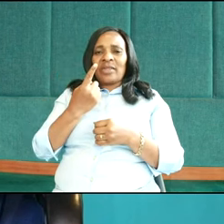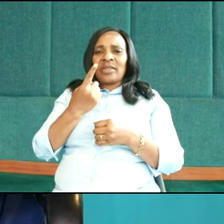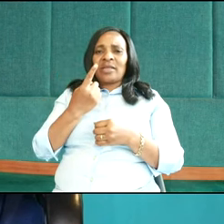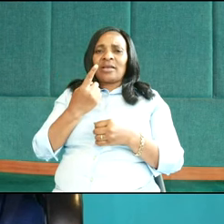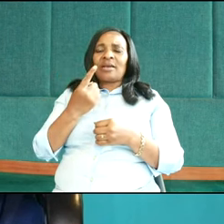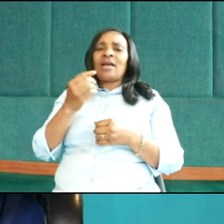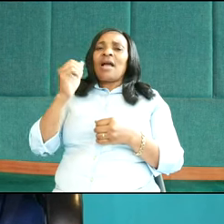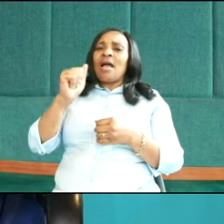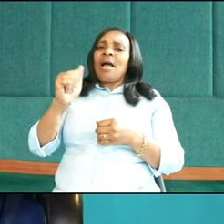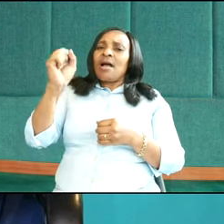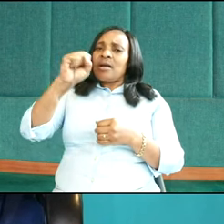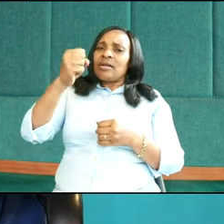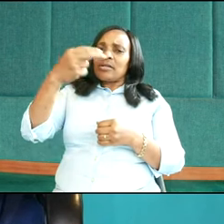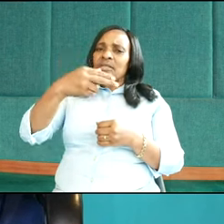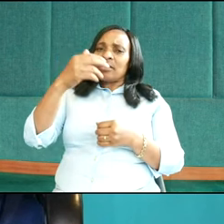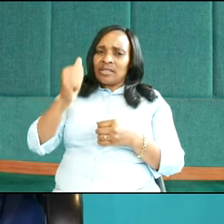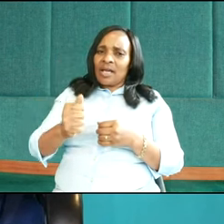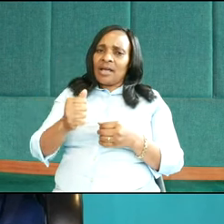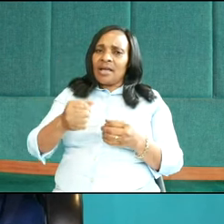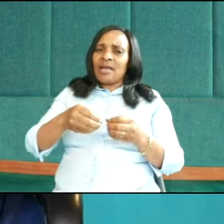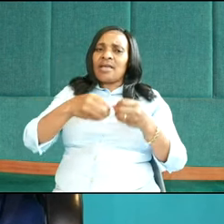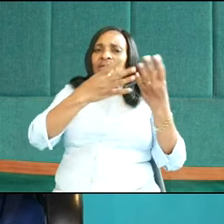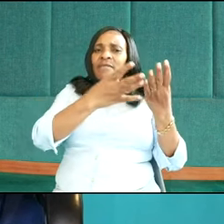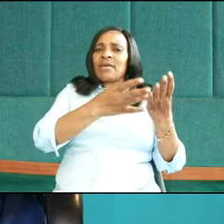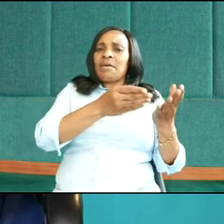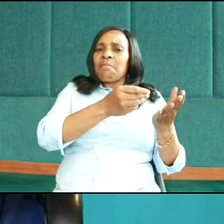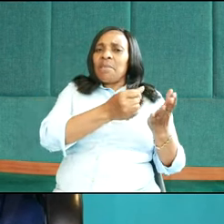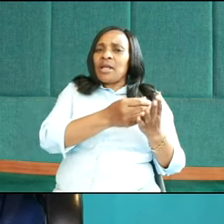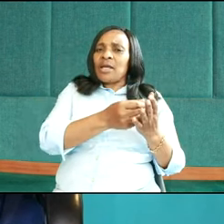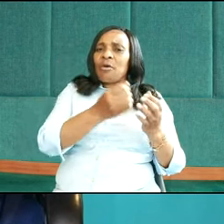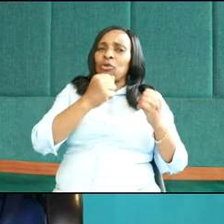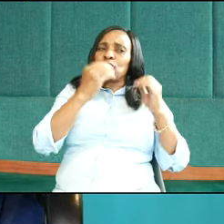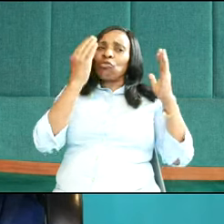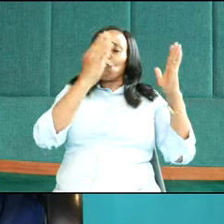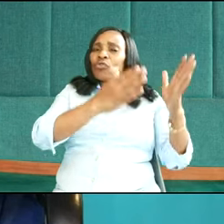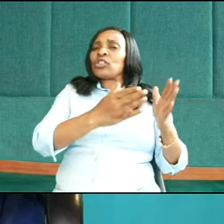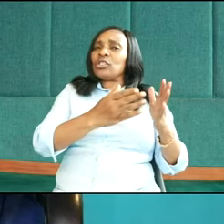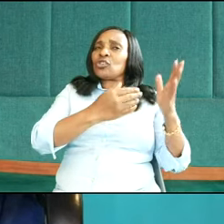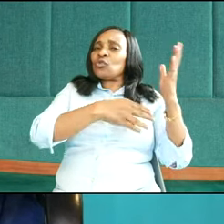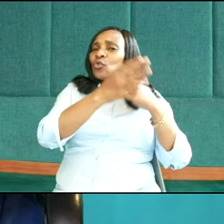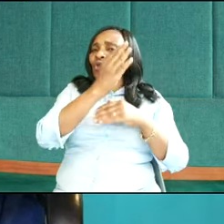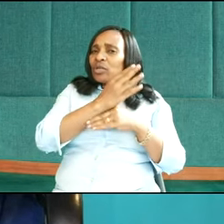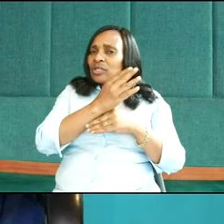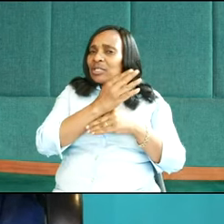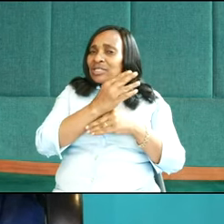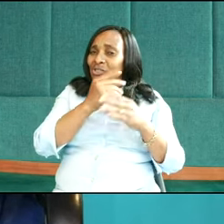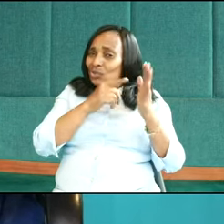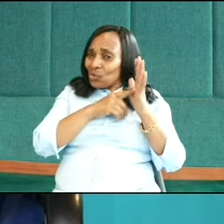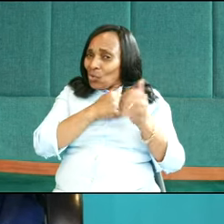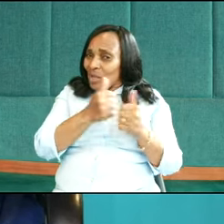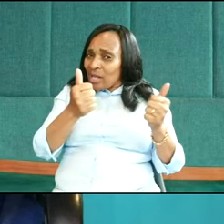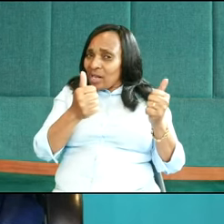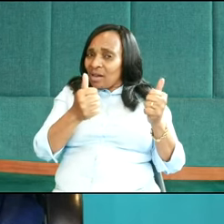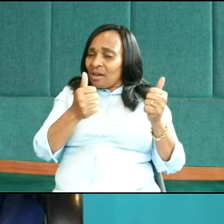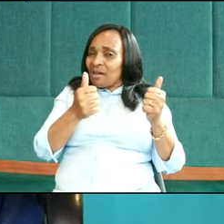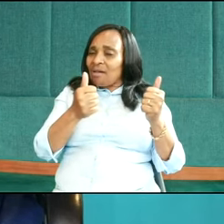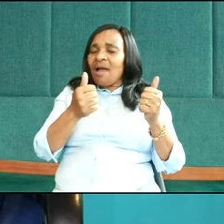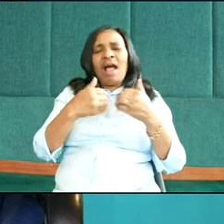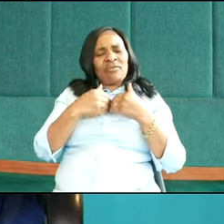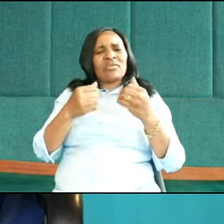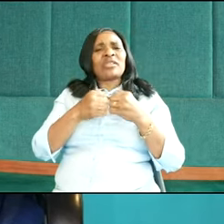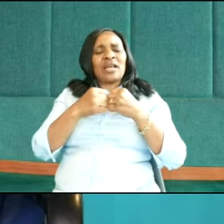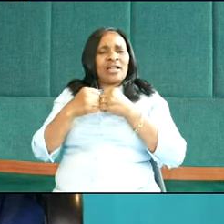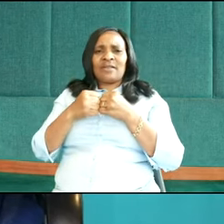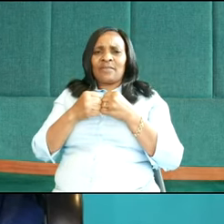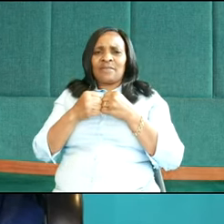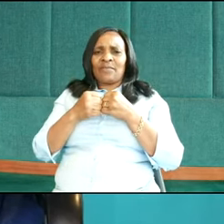By Asa giving money to Ben-Hadad, did it show that he was fully devoted to God? You know, he did have some challenges, you know, and he was just